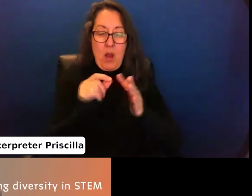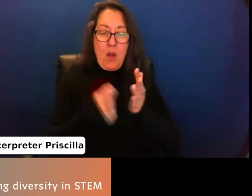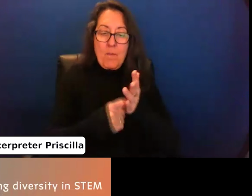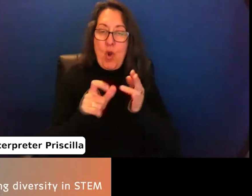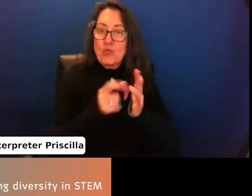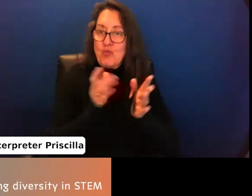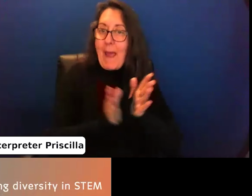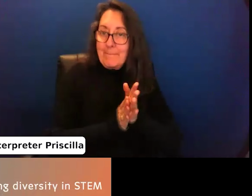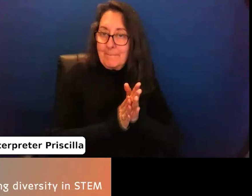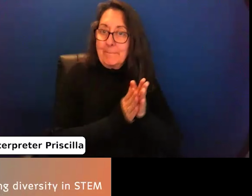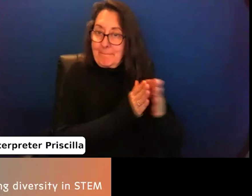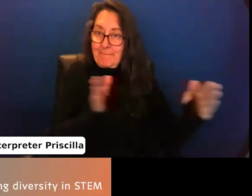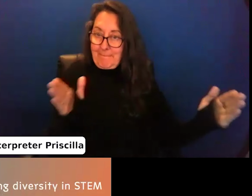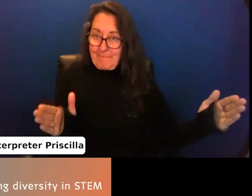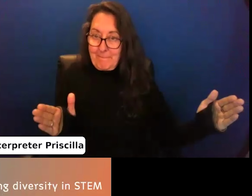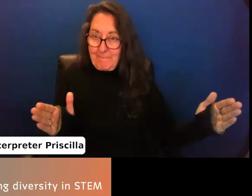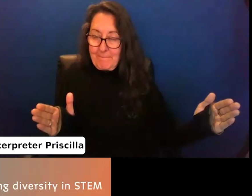available each year.